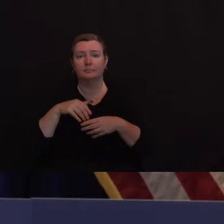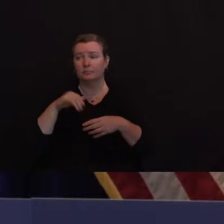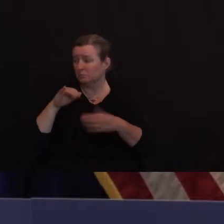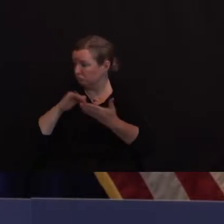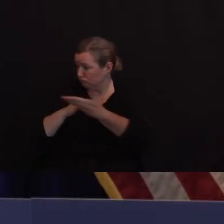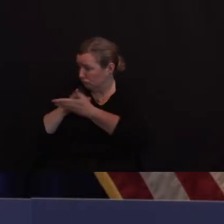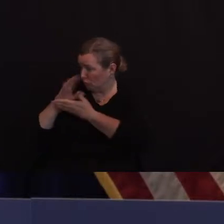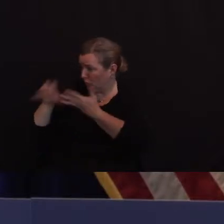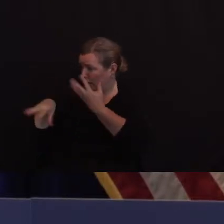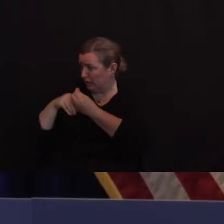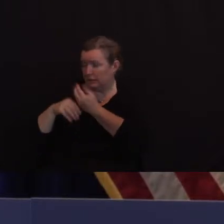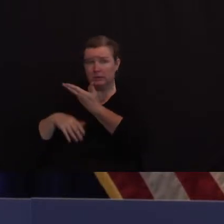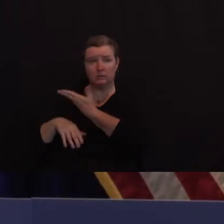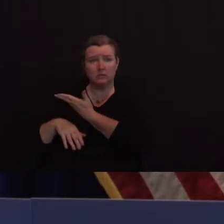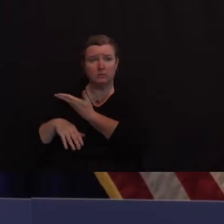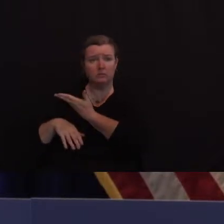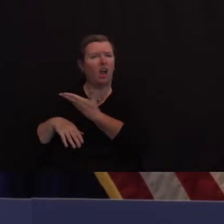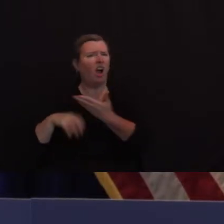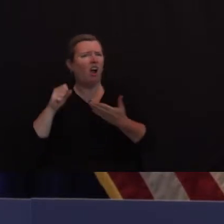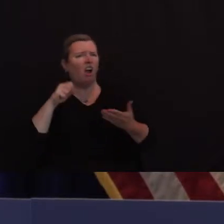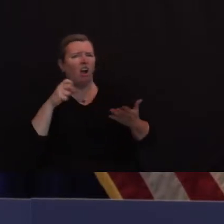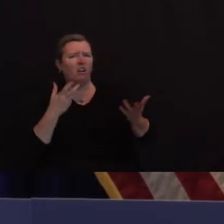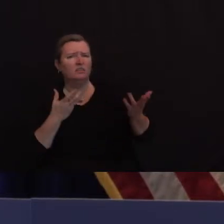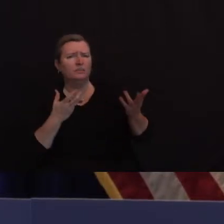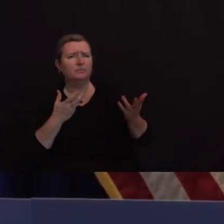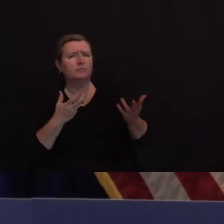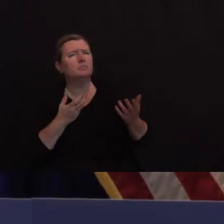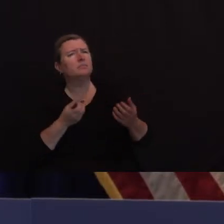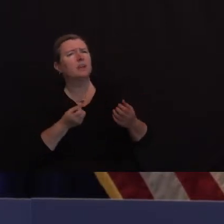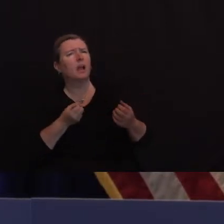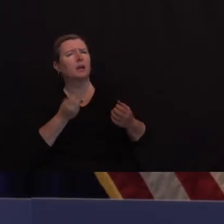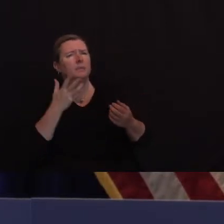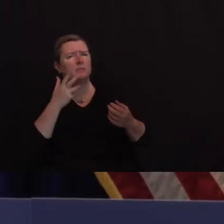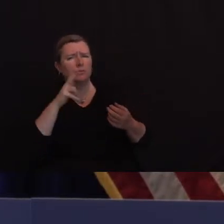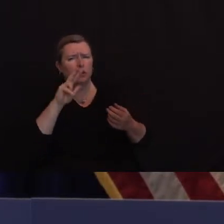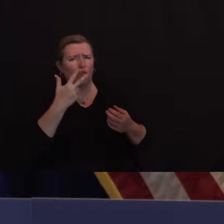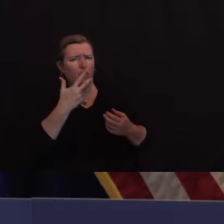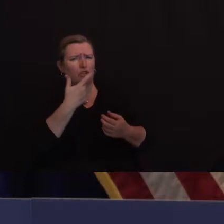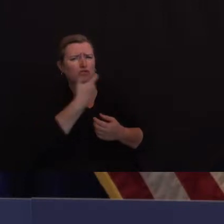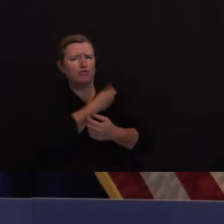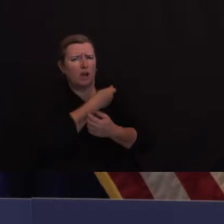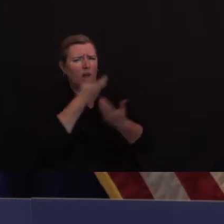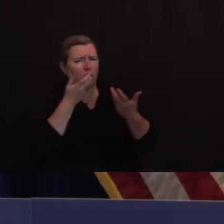how many third doses have we administered. That's, at this point,